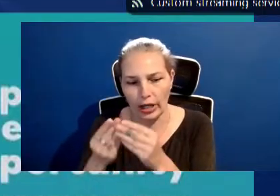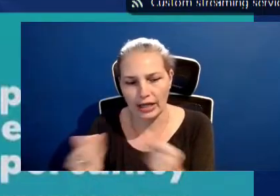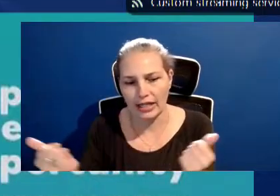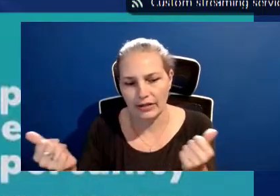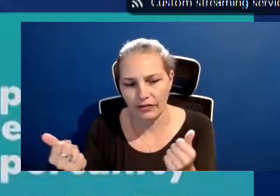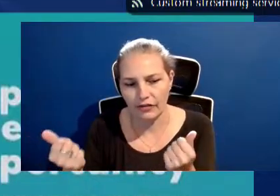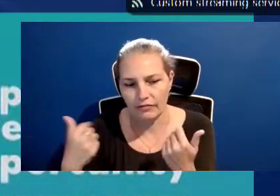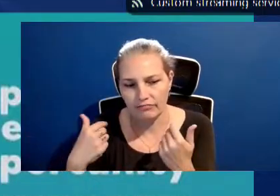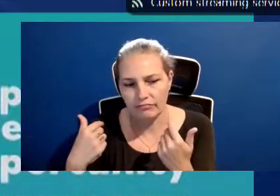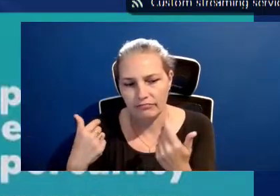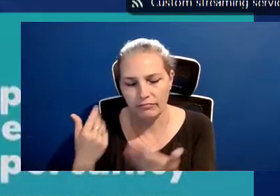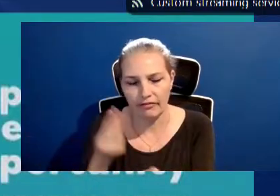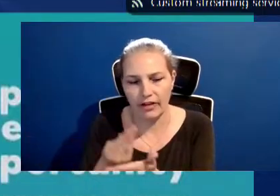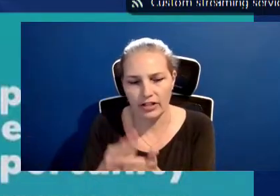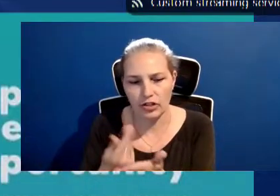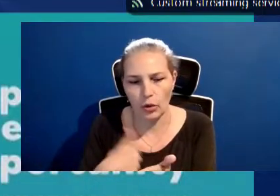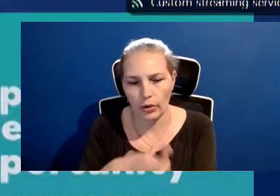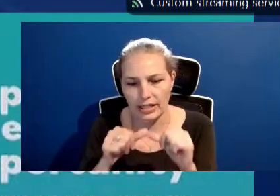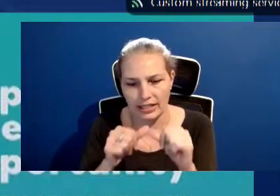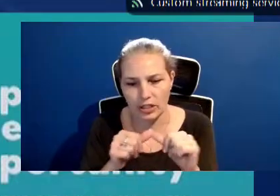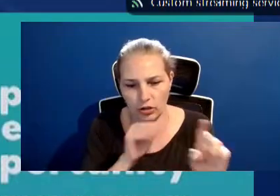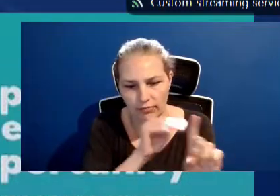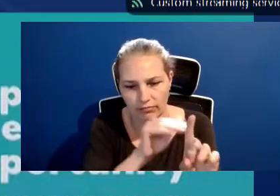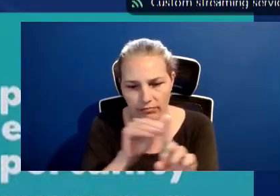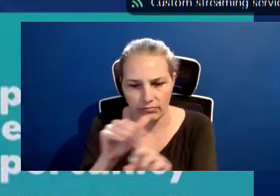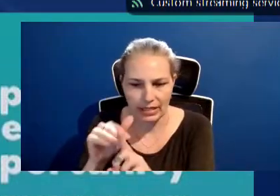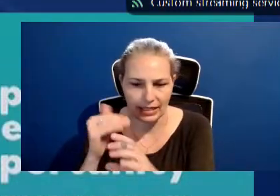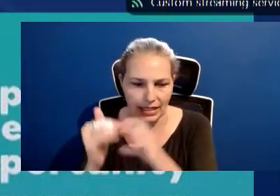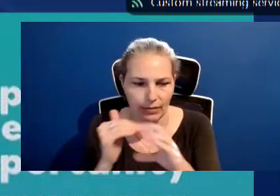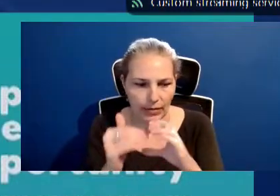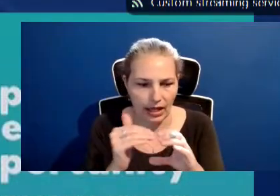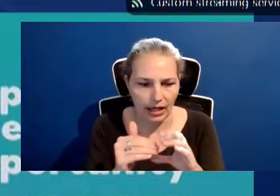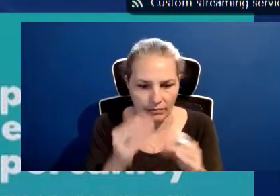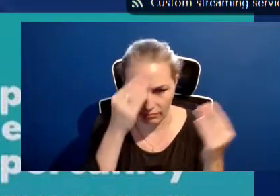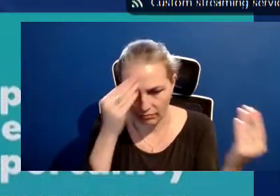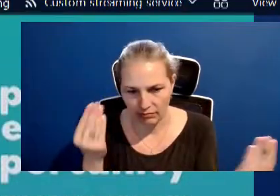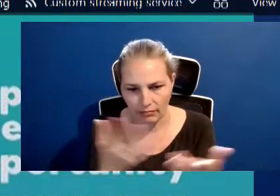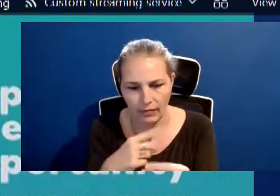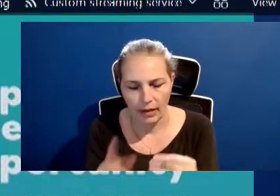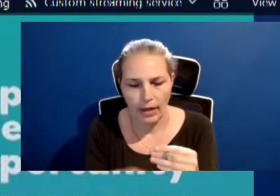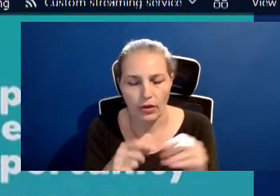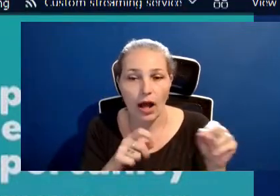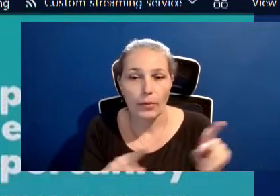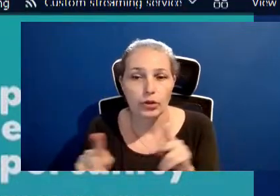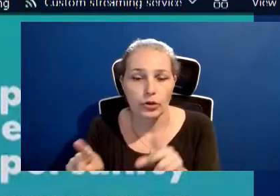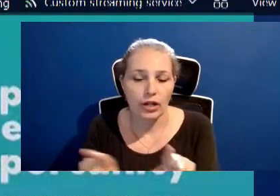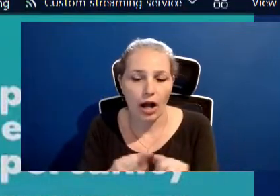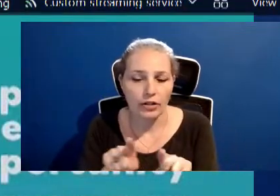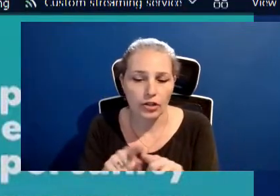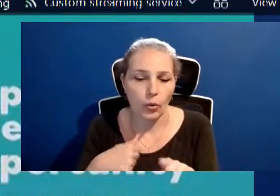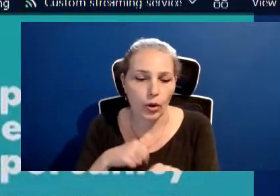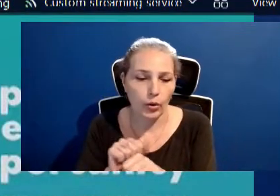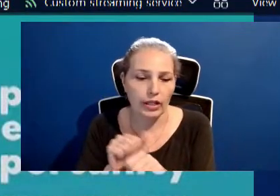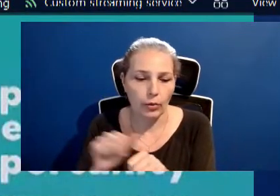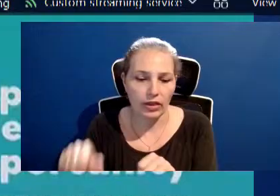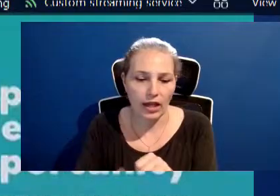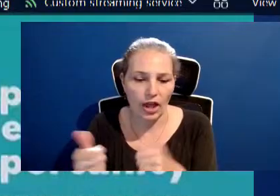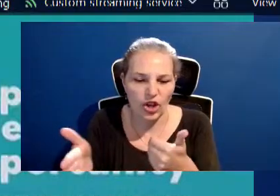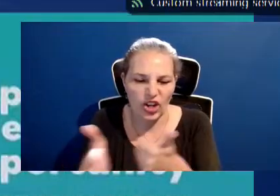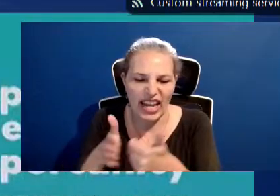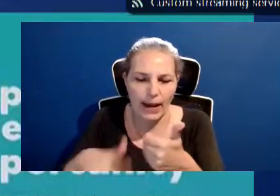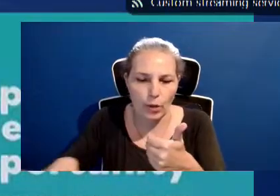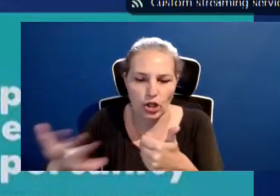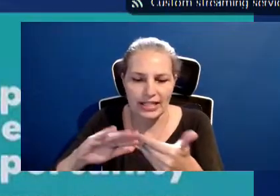they're being alerted of this opportunity. In addition to that, we're also working with other neighboring cities to also promote